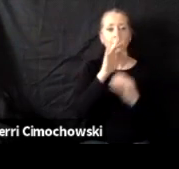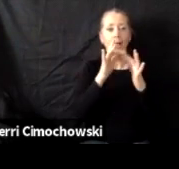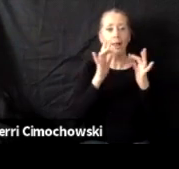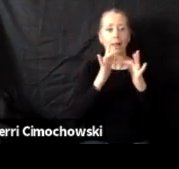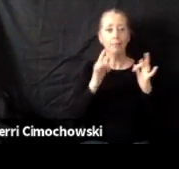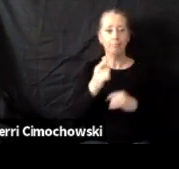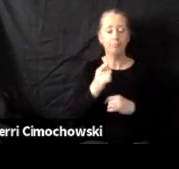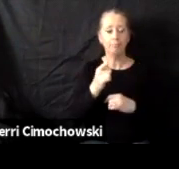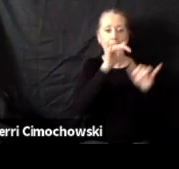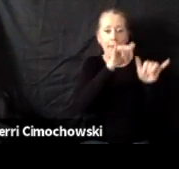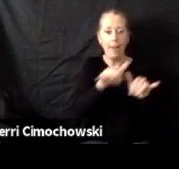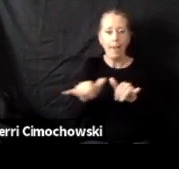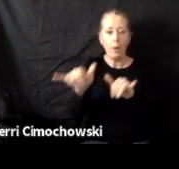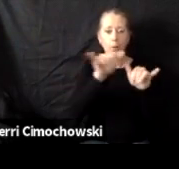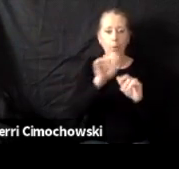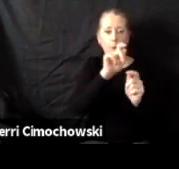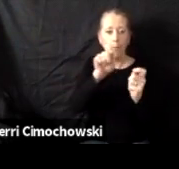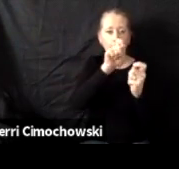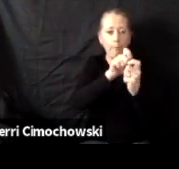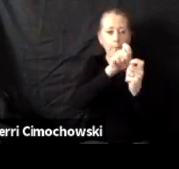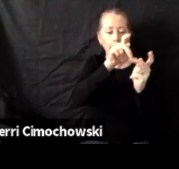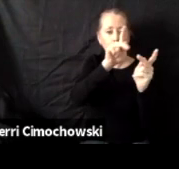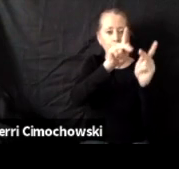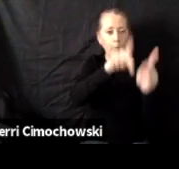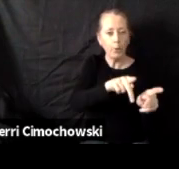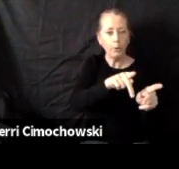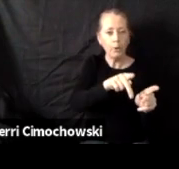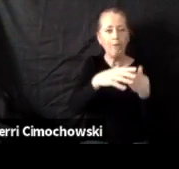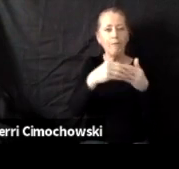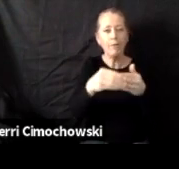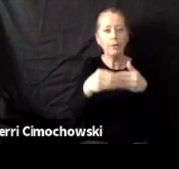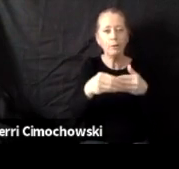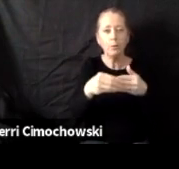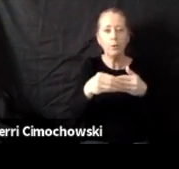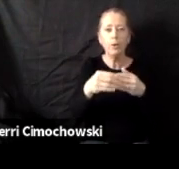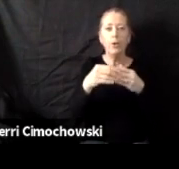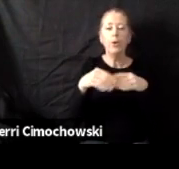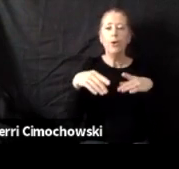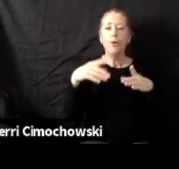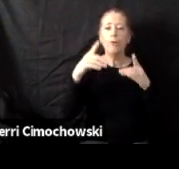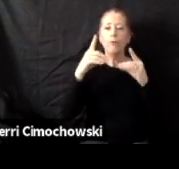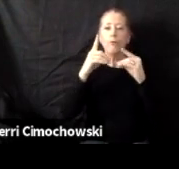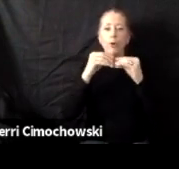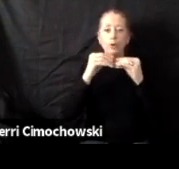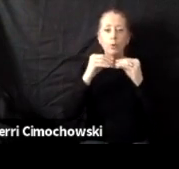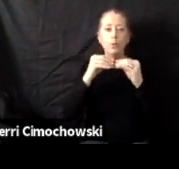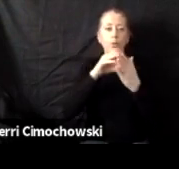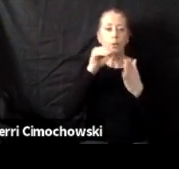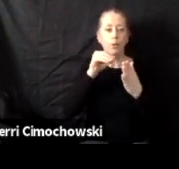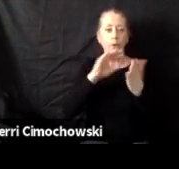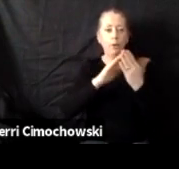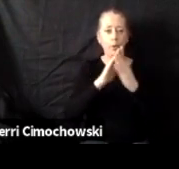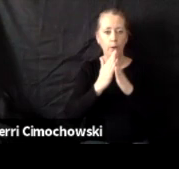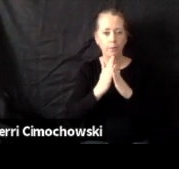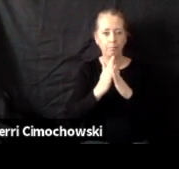196 Online is an equitable, personalized, and flexible virtual learning community which builds relationships, continues